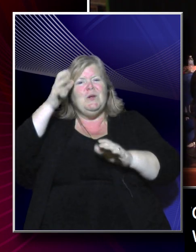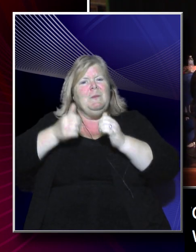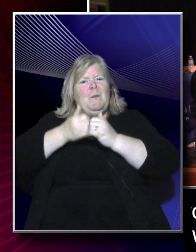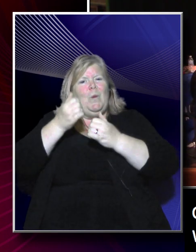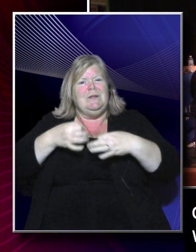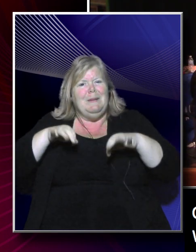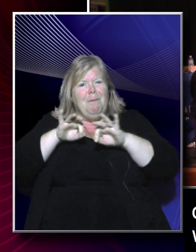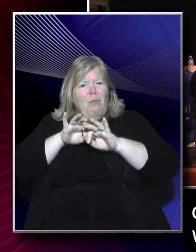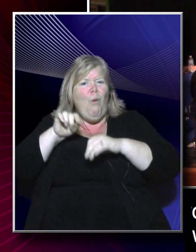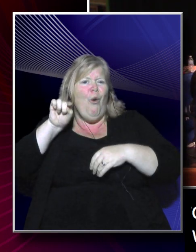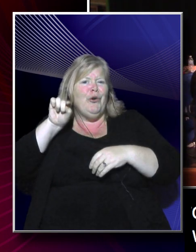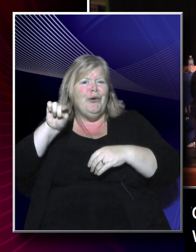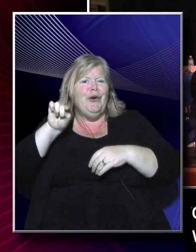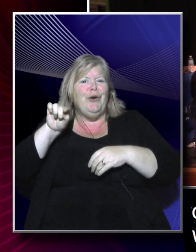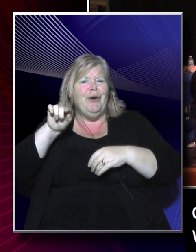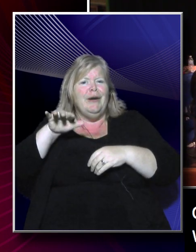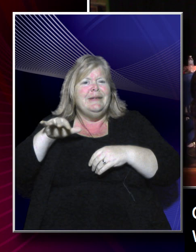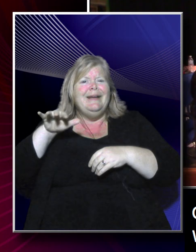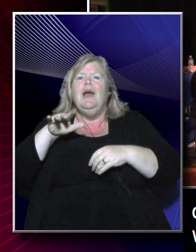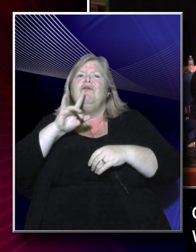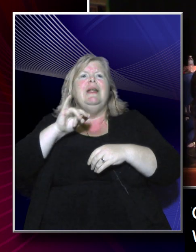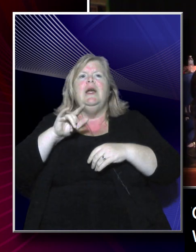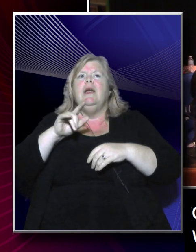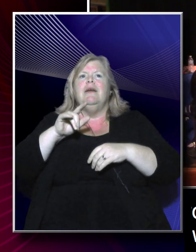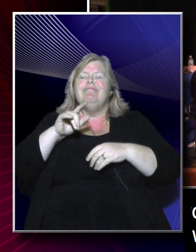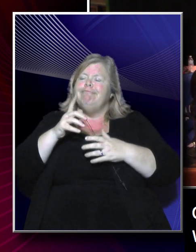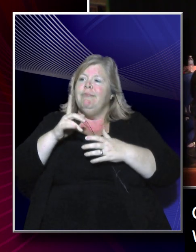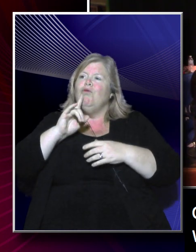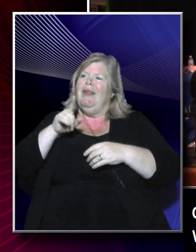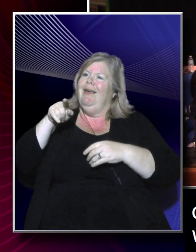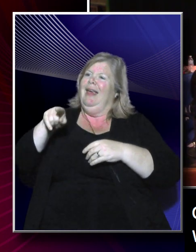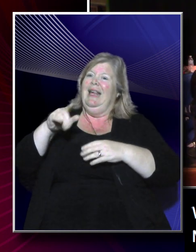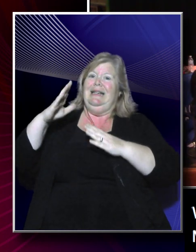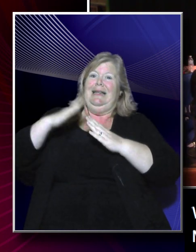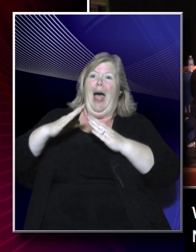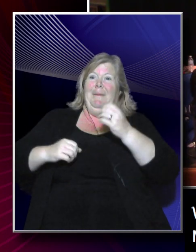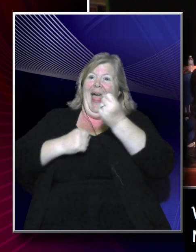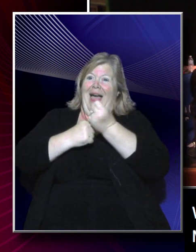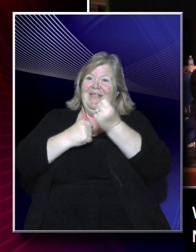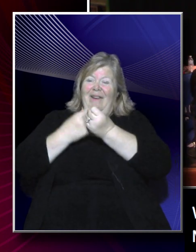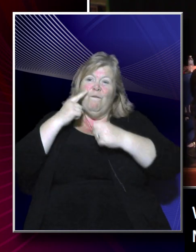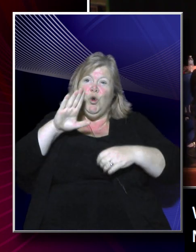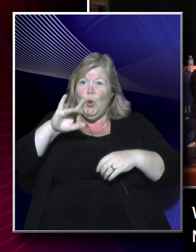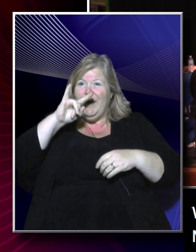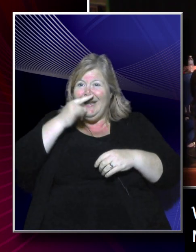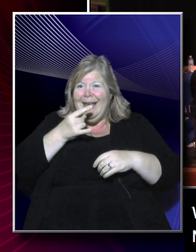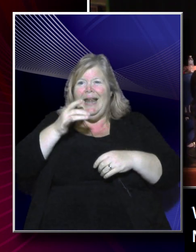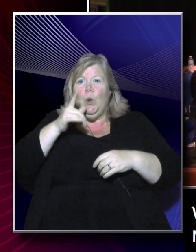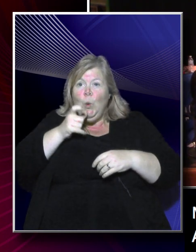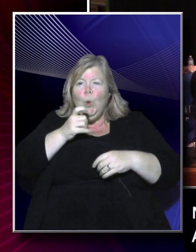important. You're not going to find a better advocate for a child than their mom and dad or their